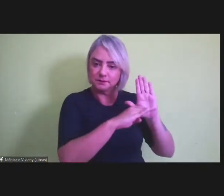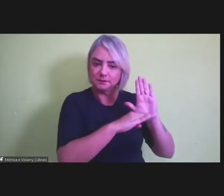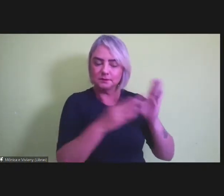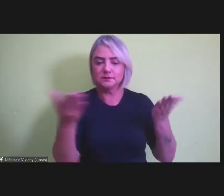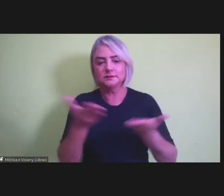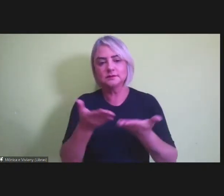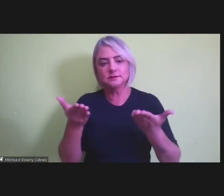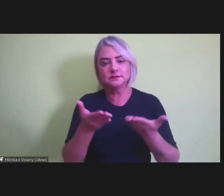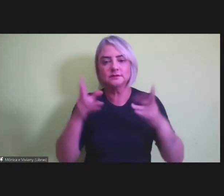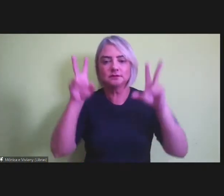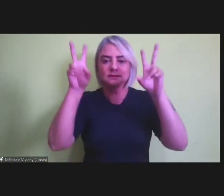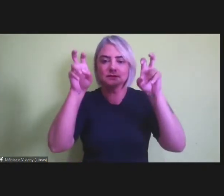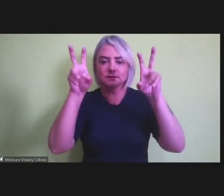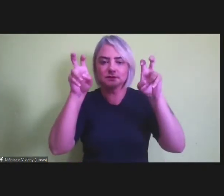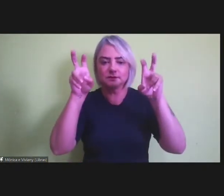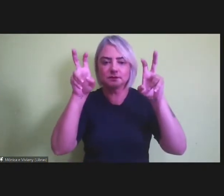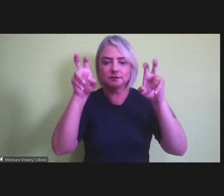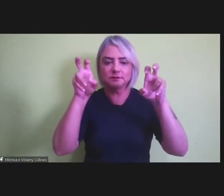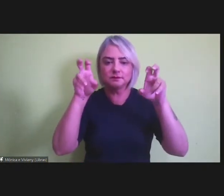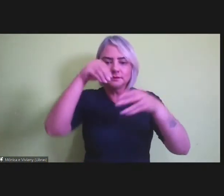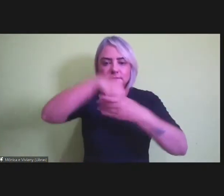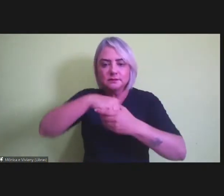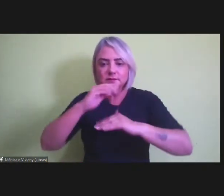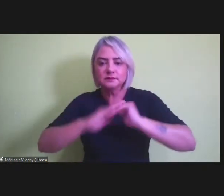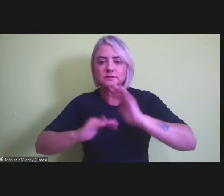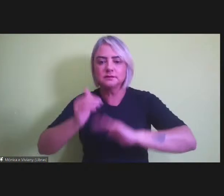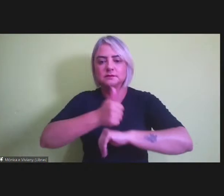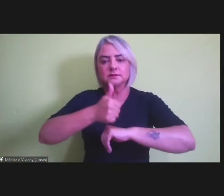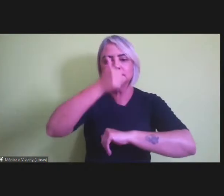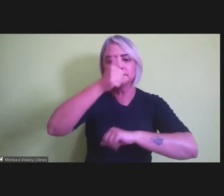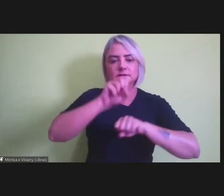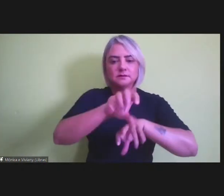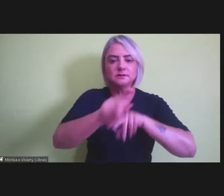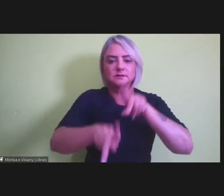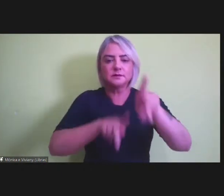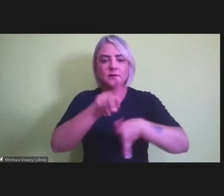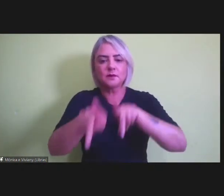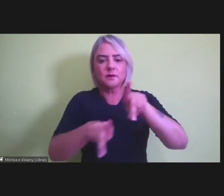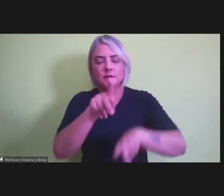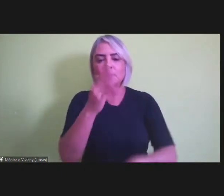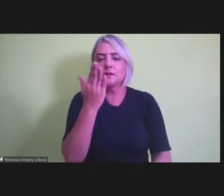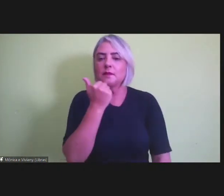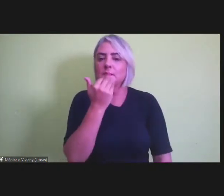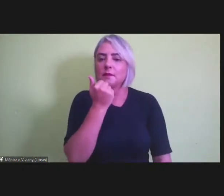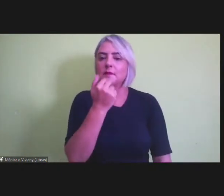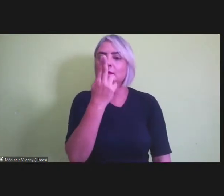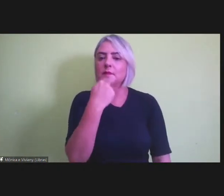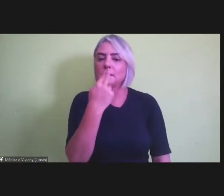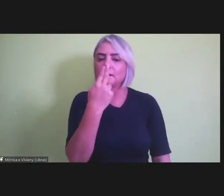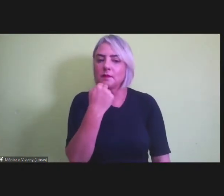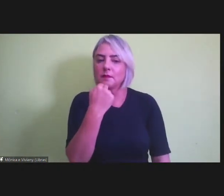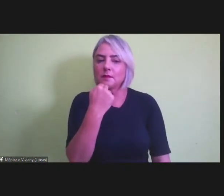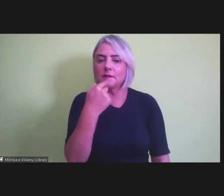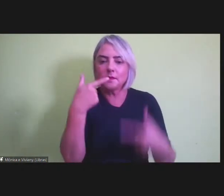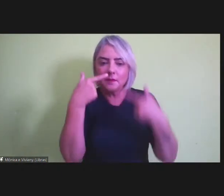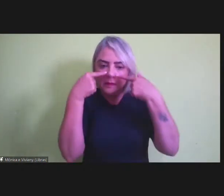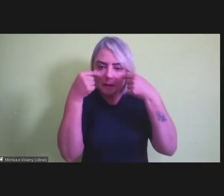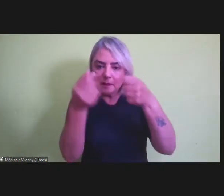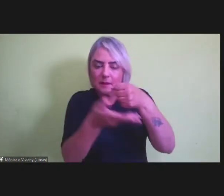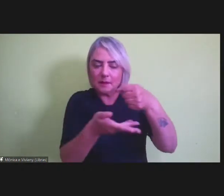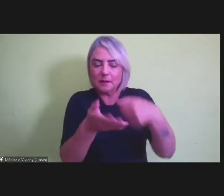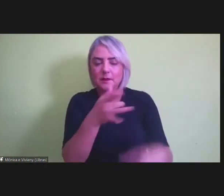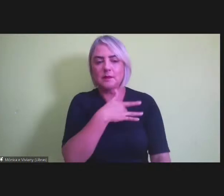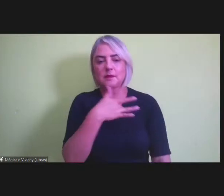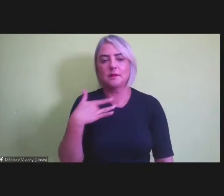nutriçãoaps.com.br. Today's program is about the theme of interprofessionality and popular education for food and